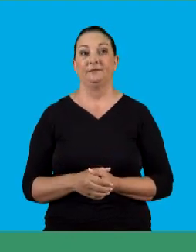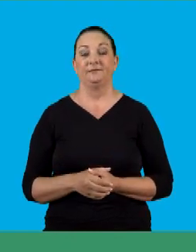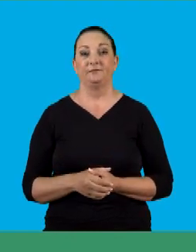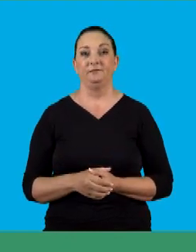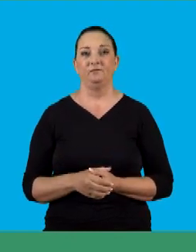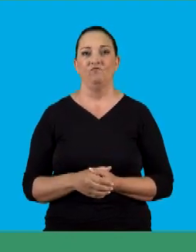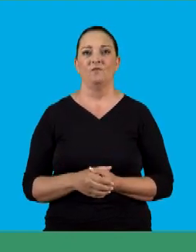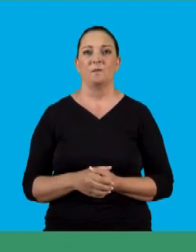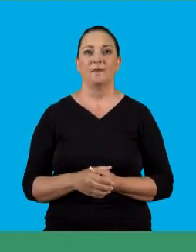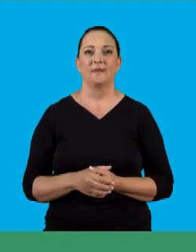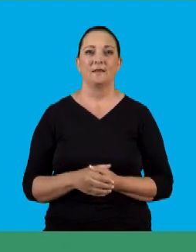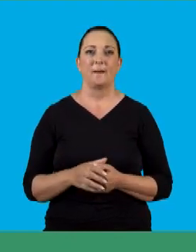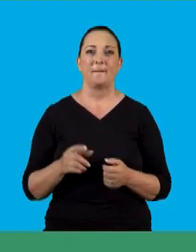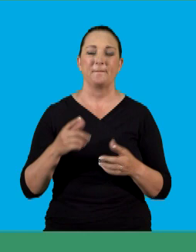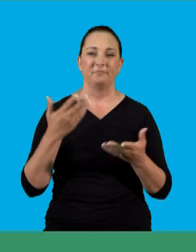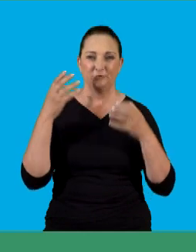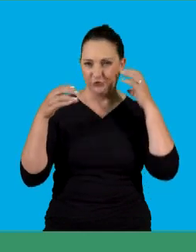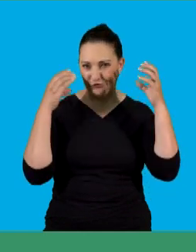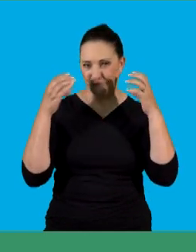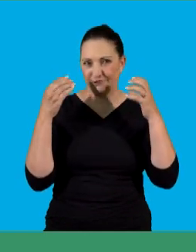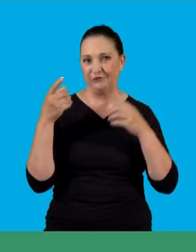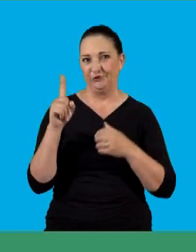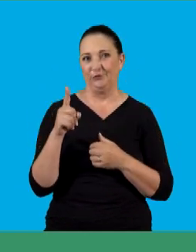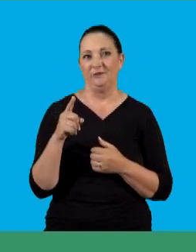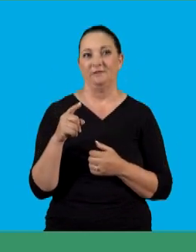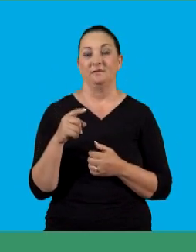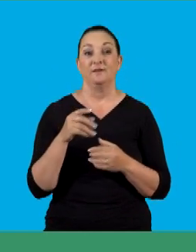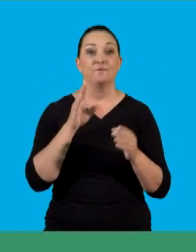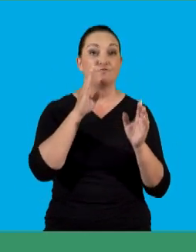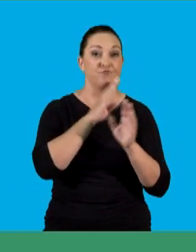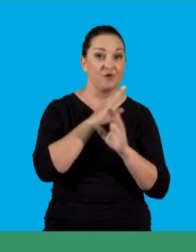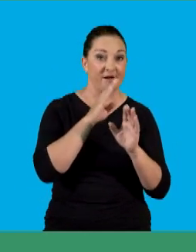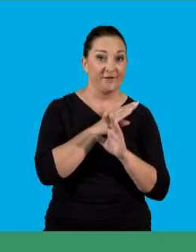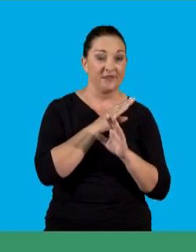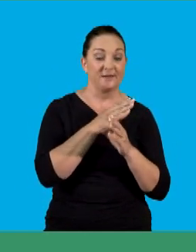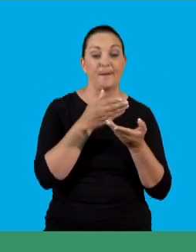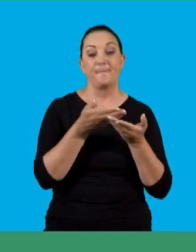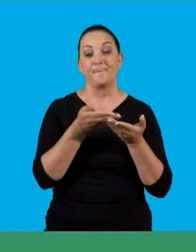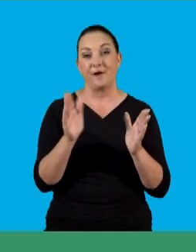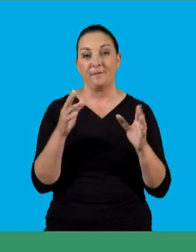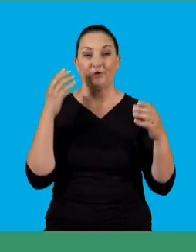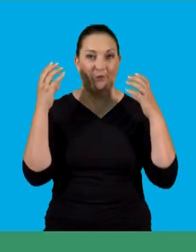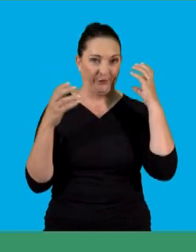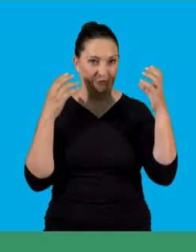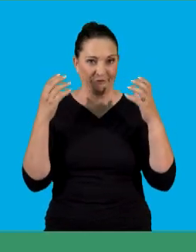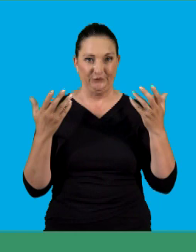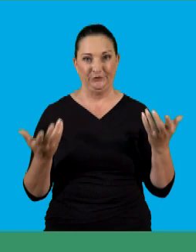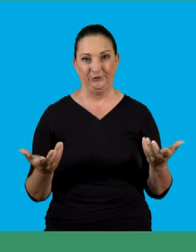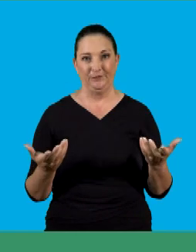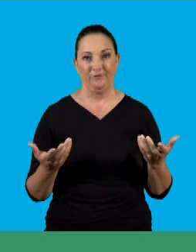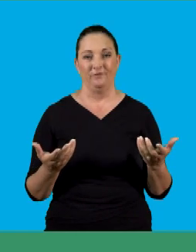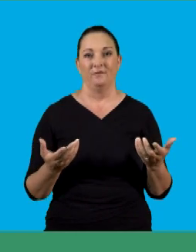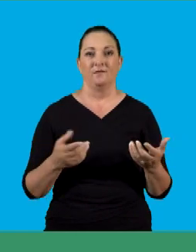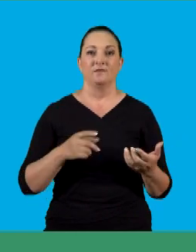errors recap actually. We have misconceptions there. Learners confuse private sector and public